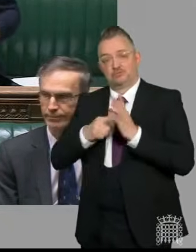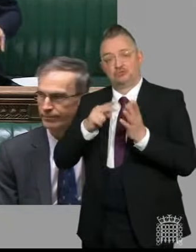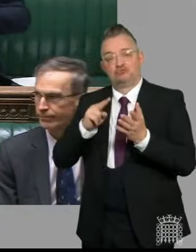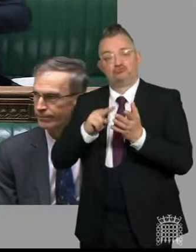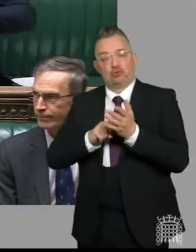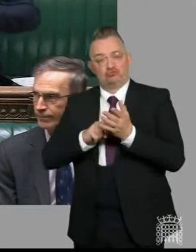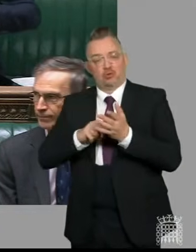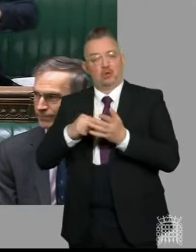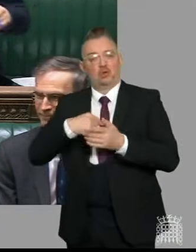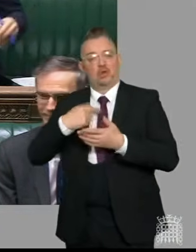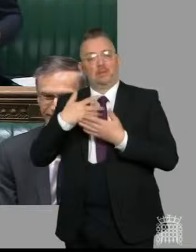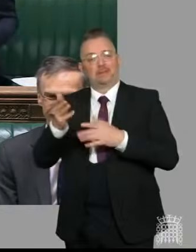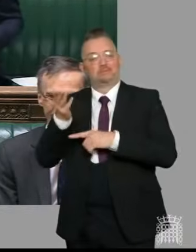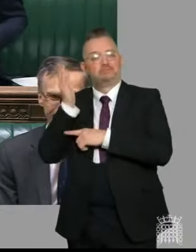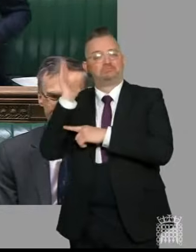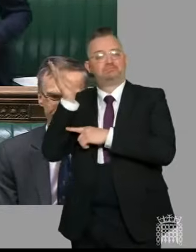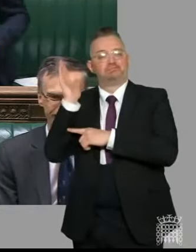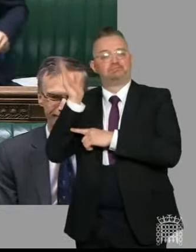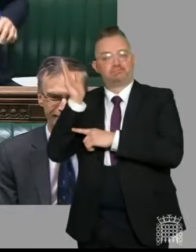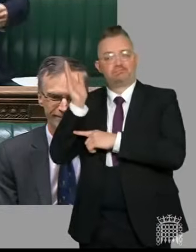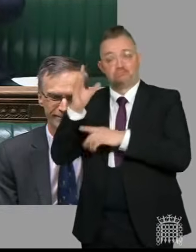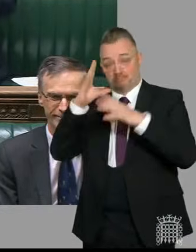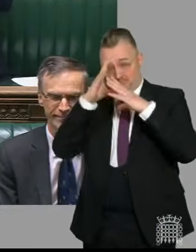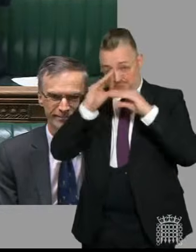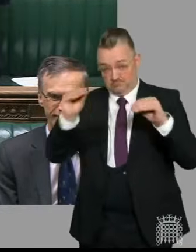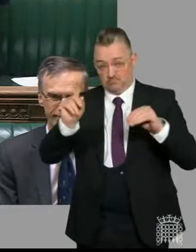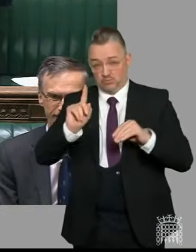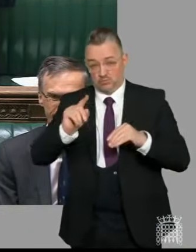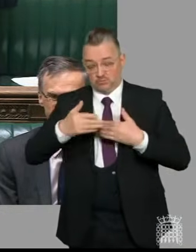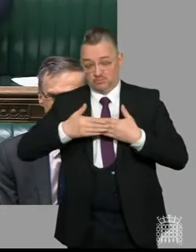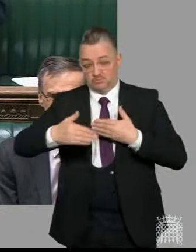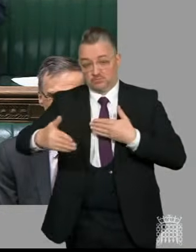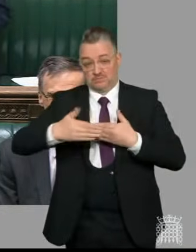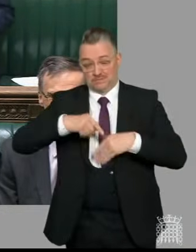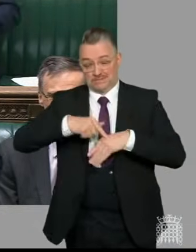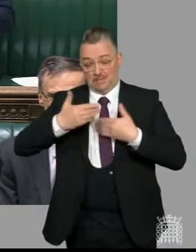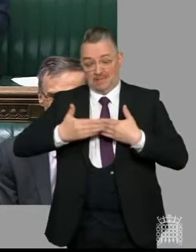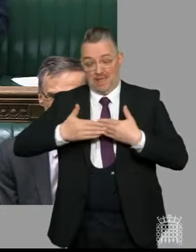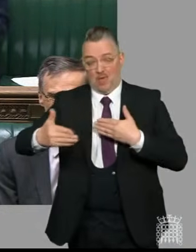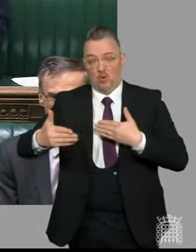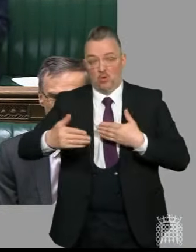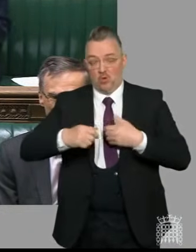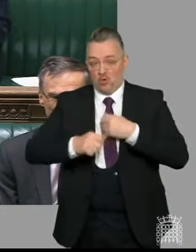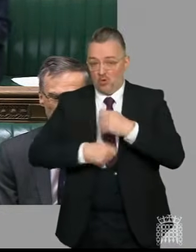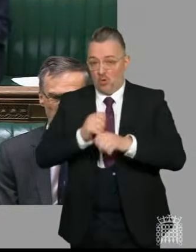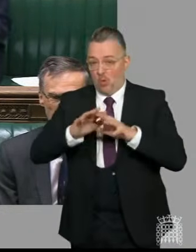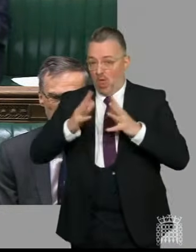a much more dangerous period, a much more dangerous world, and I made the case for a national conversation about